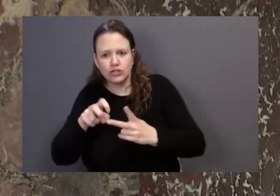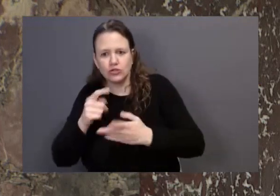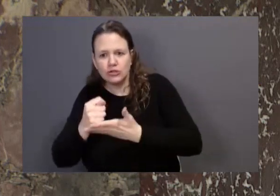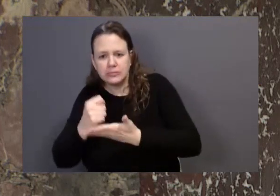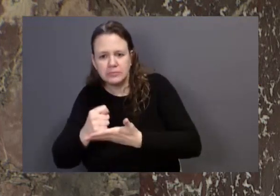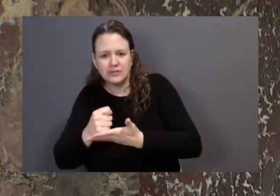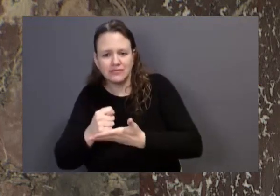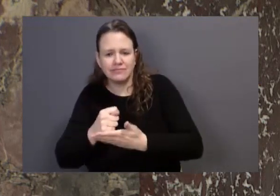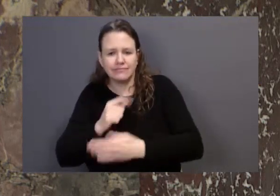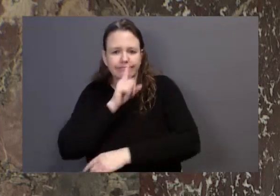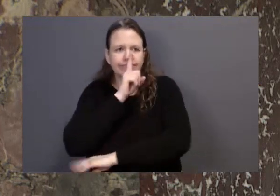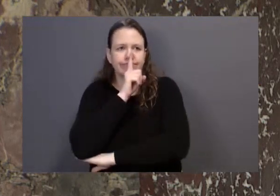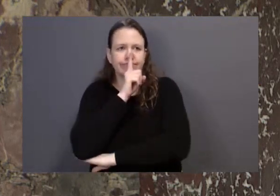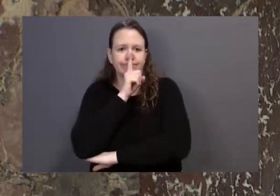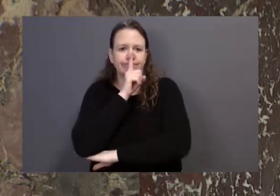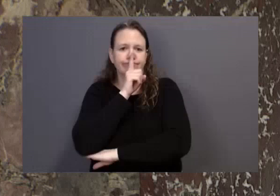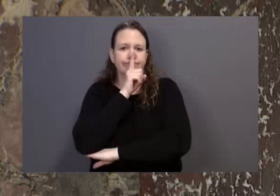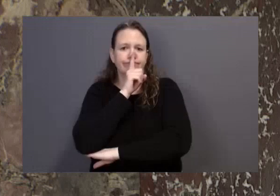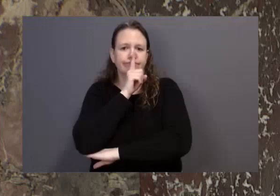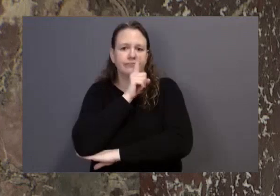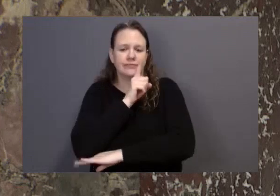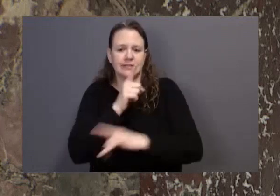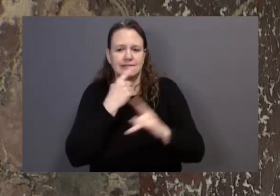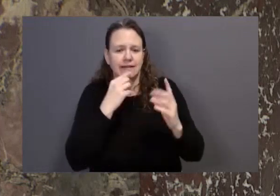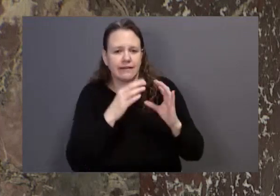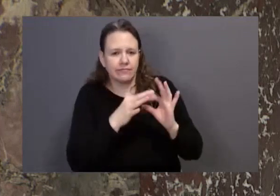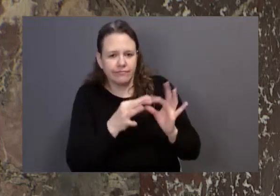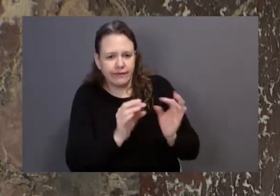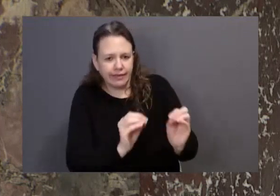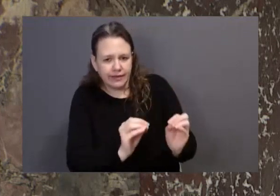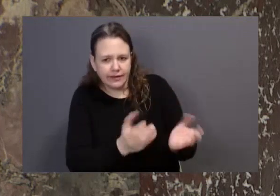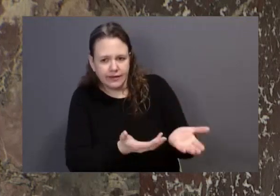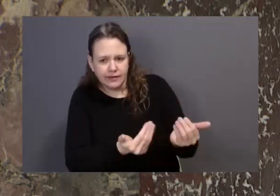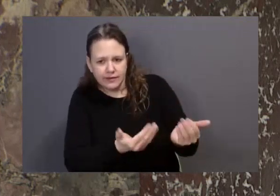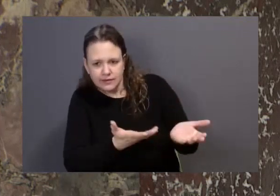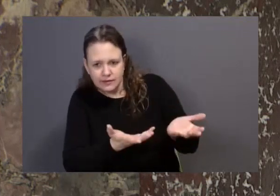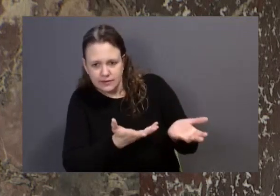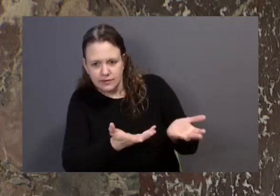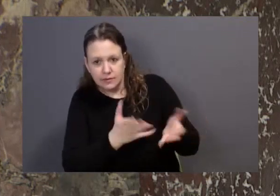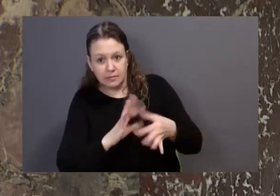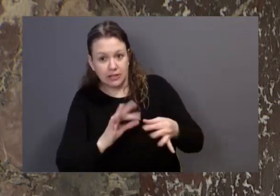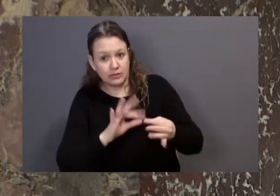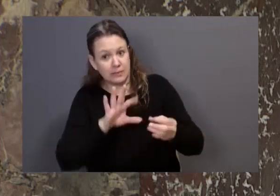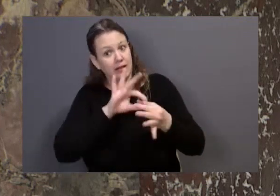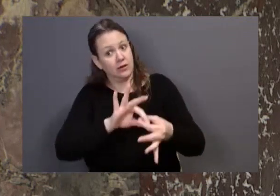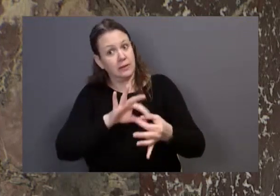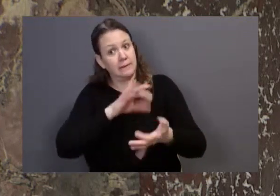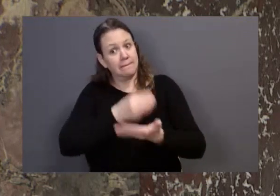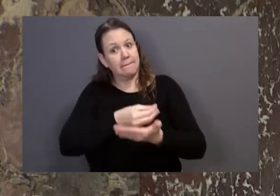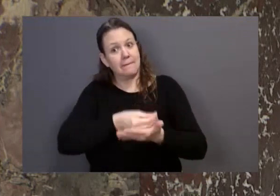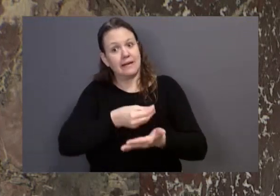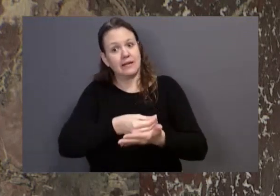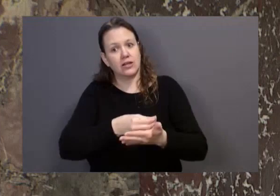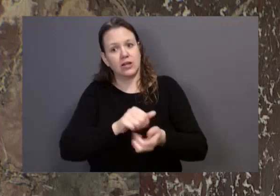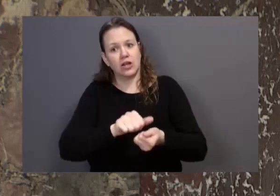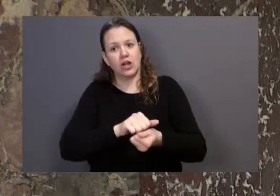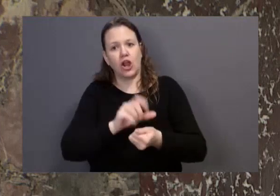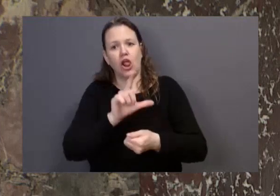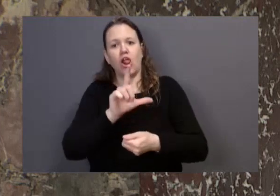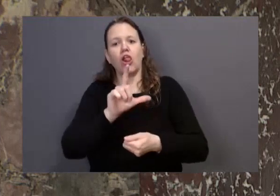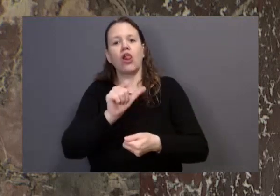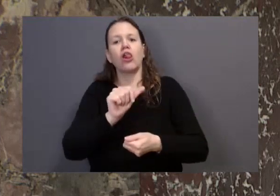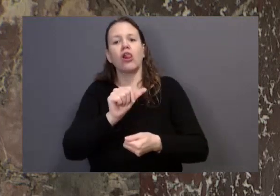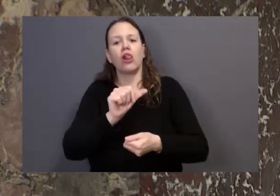when people carried bags of cash into BC casinos, Where was he on those issues? And now he